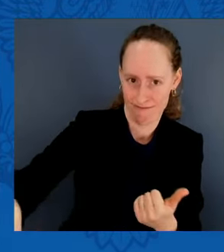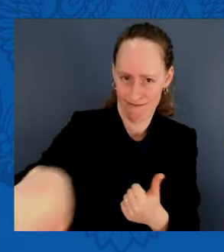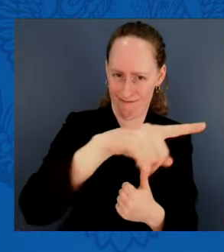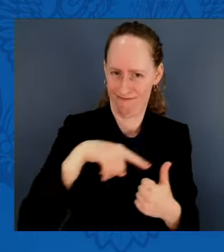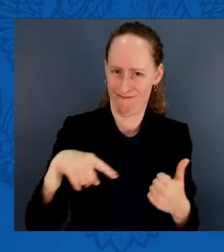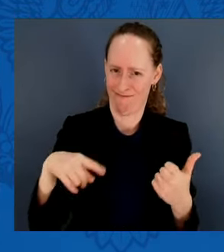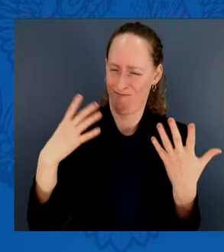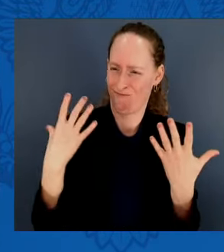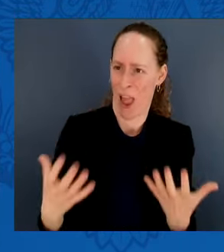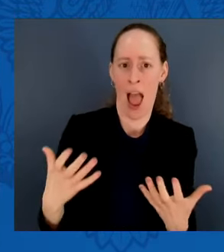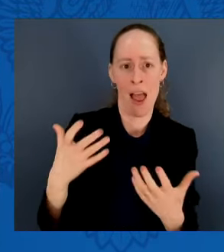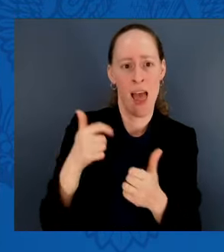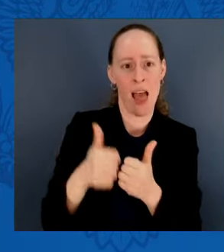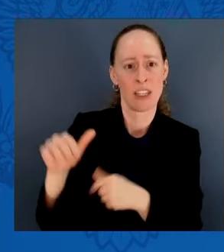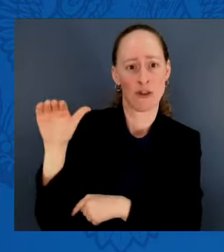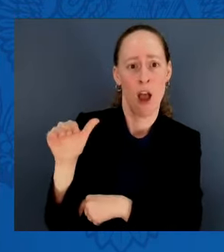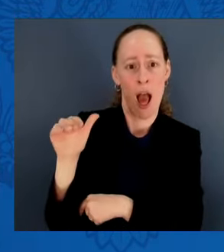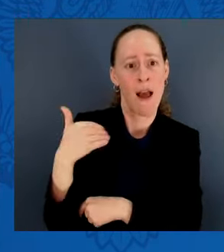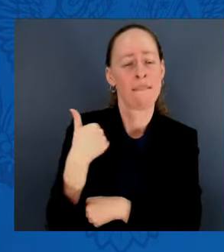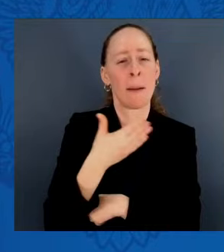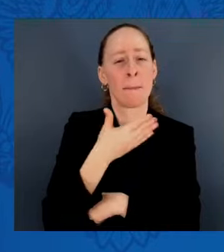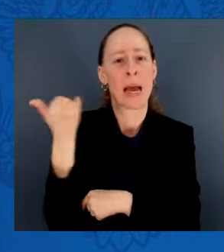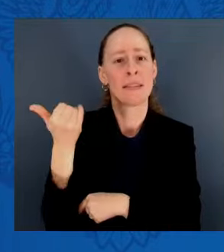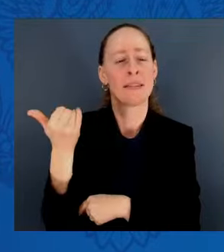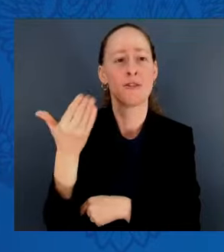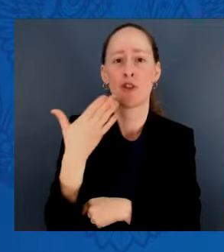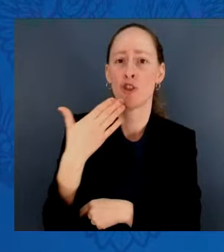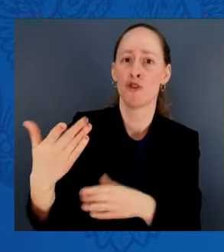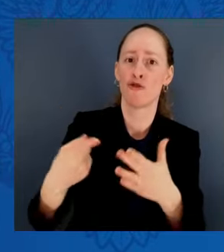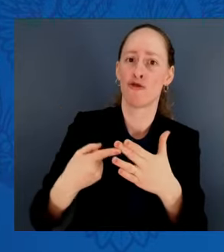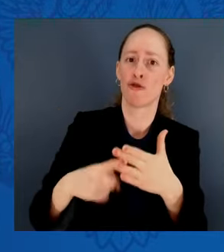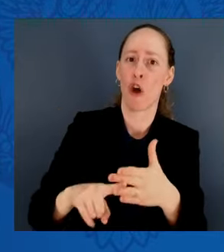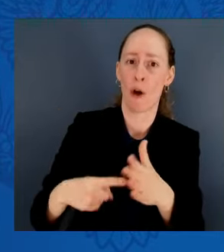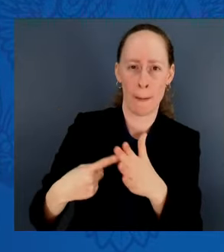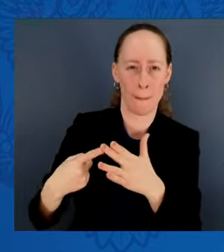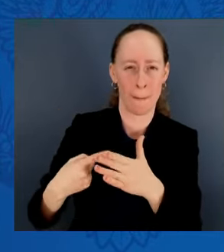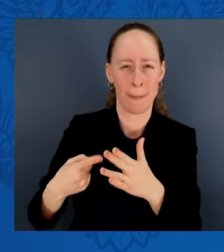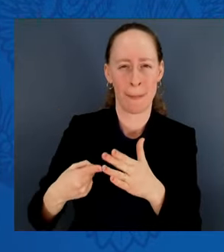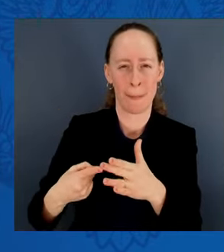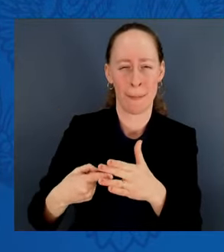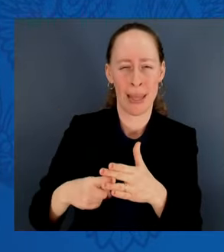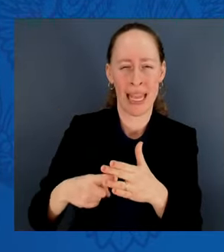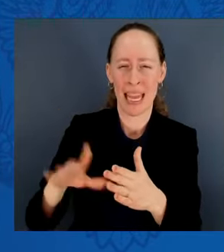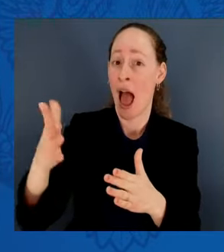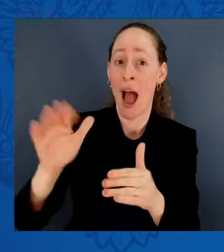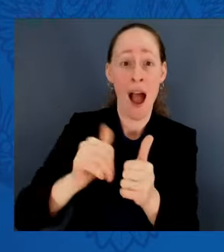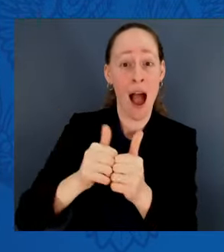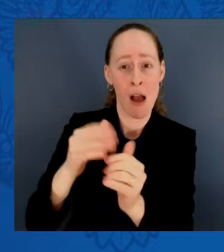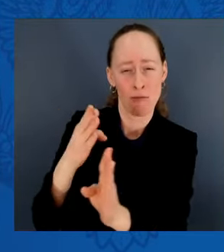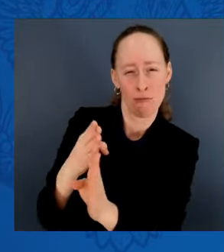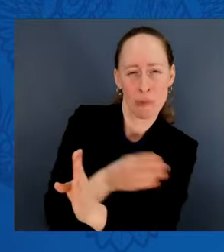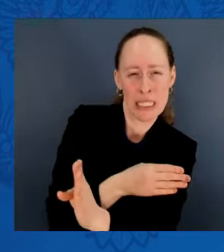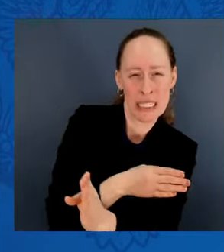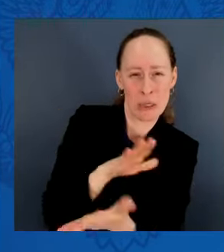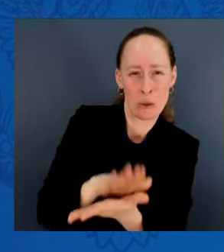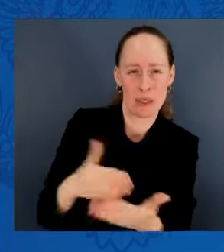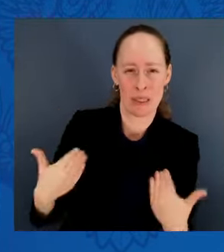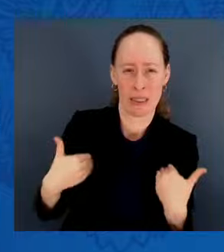preschool for 3 and 4 years old. You know, I think I pointed out last year